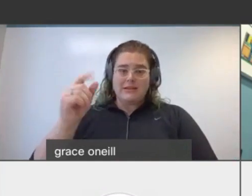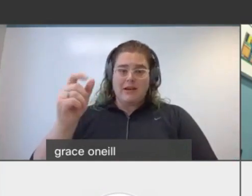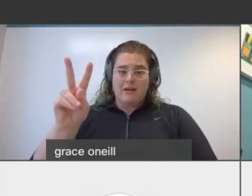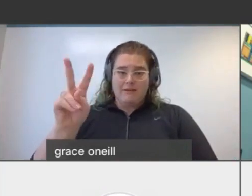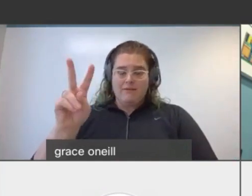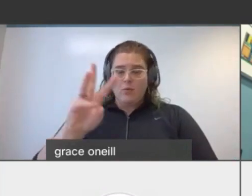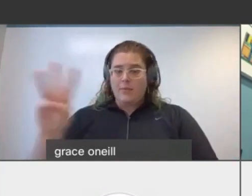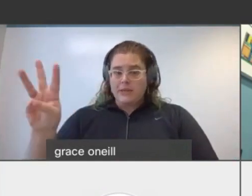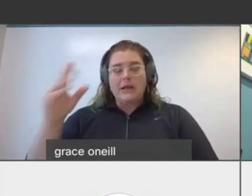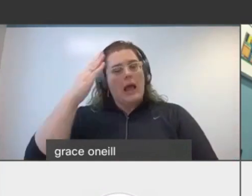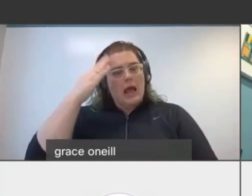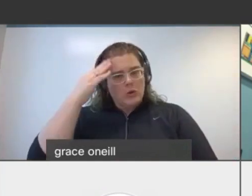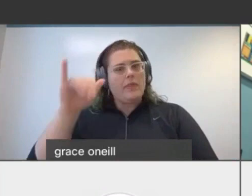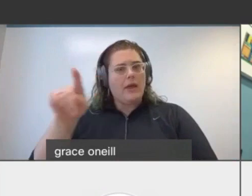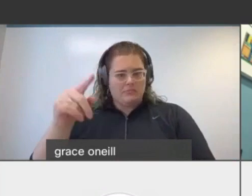Ah,